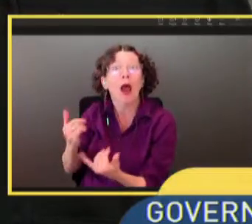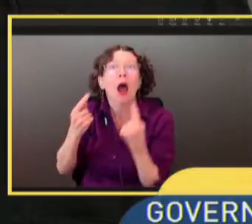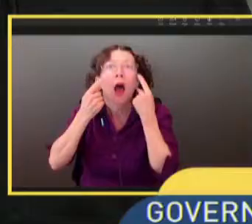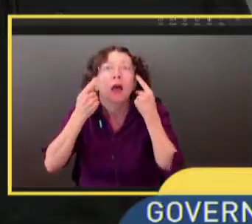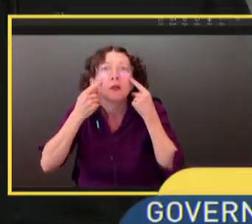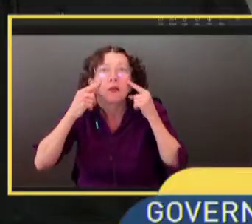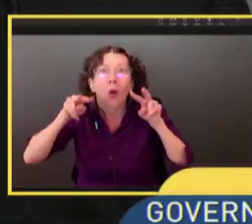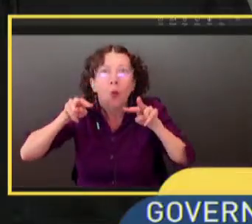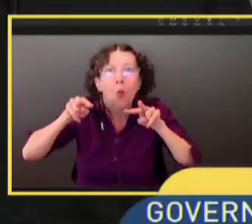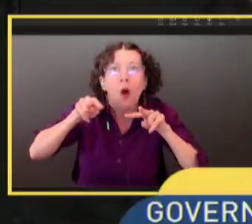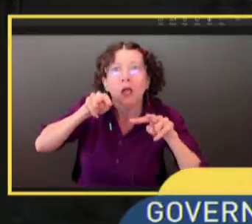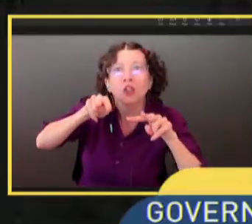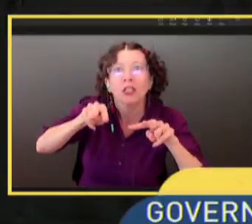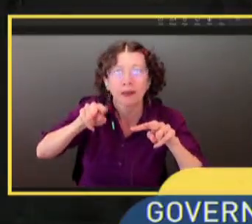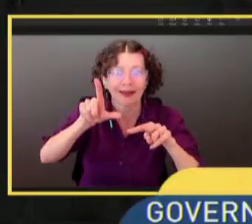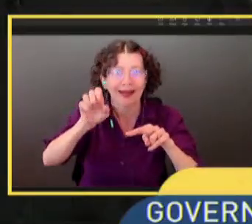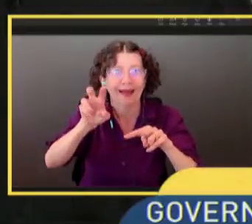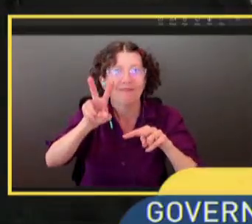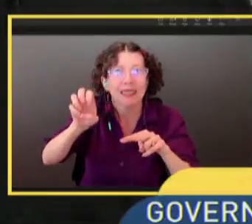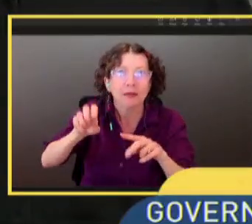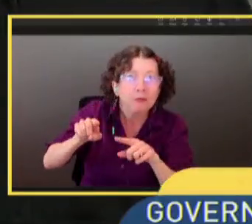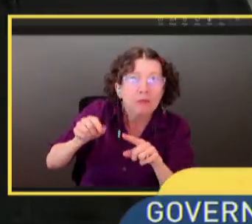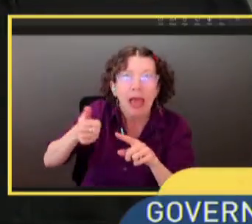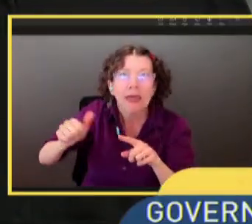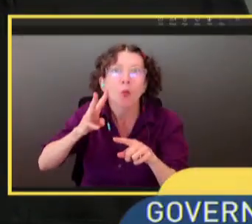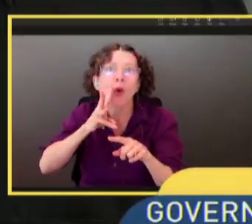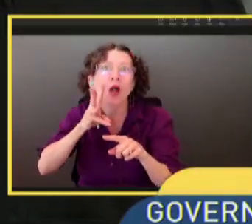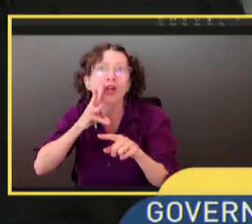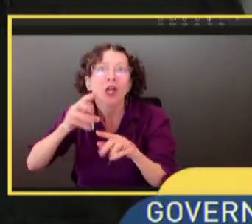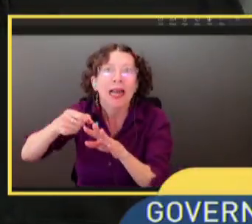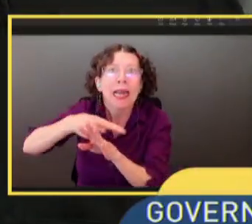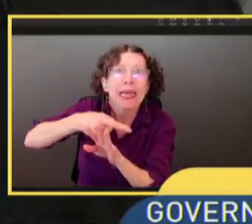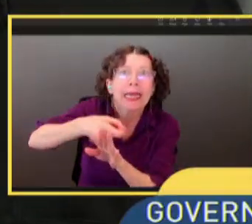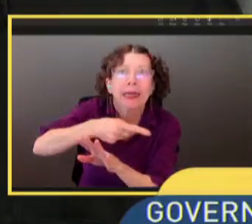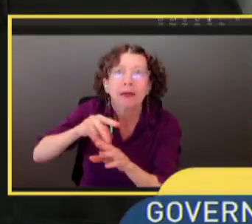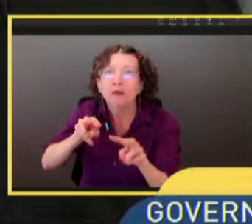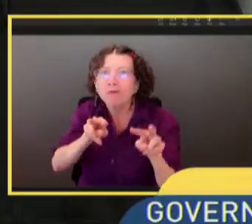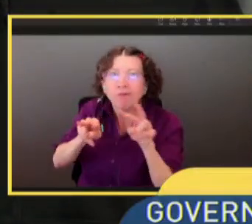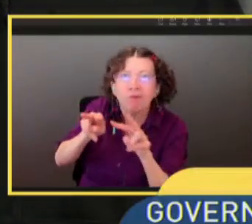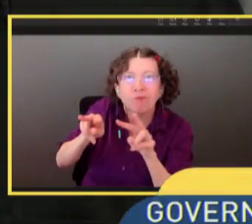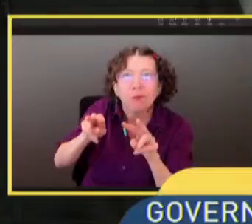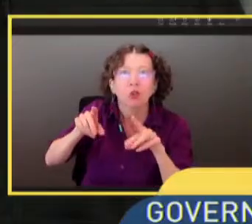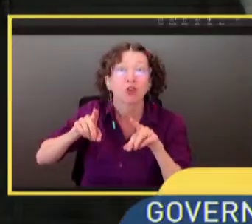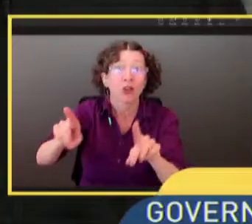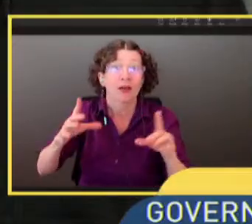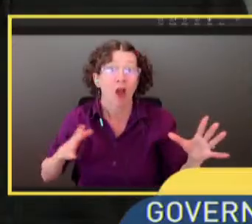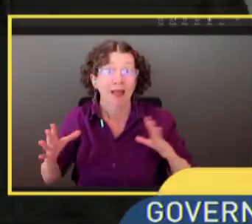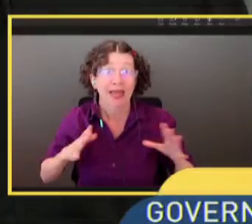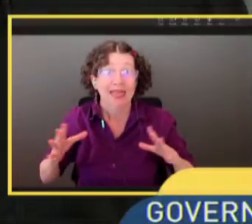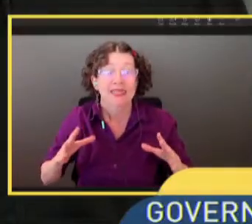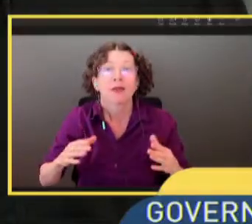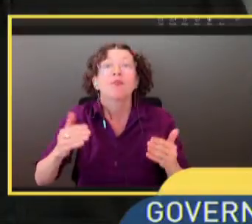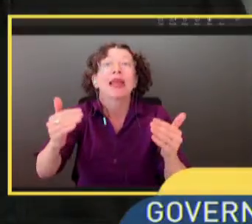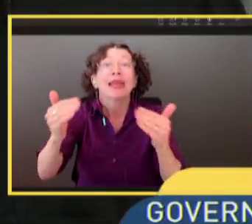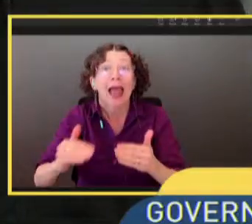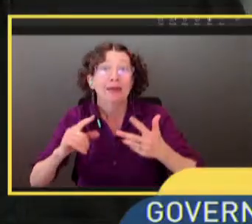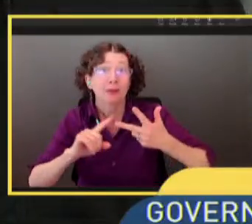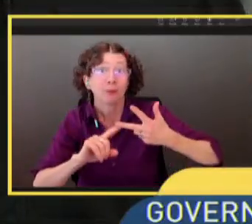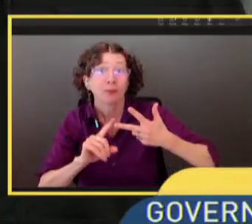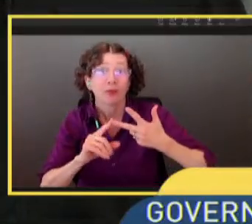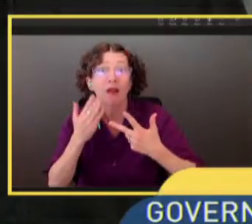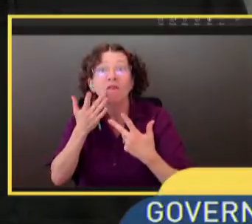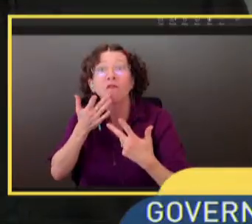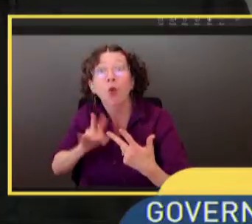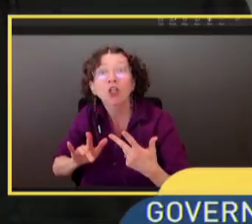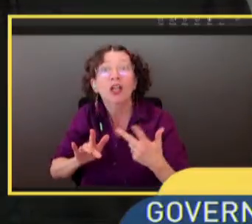deeply appreciate those individuals sacrificing Christmas Eve, Christmas Day, to do this important work so we have sufficient eyes on the